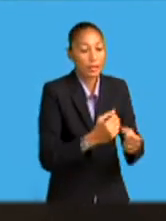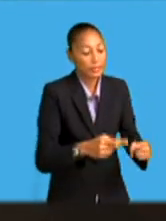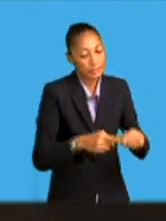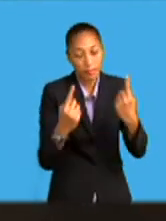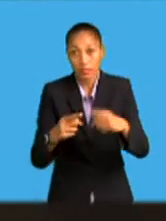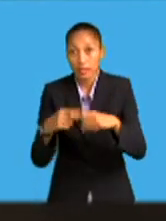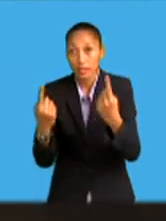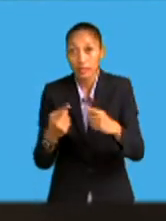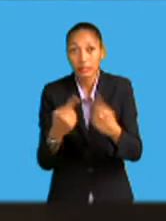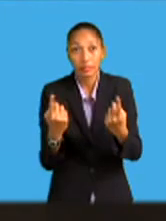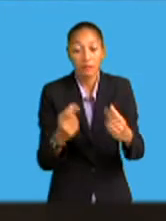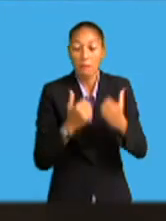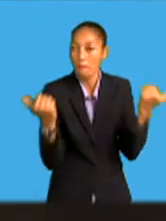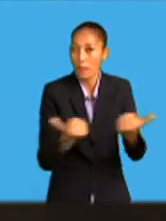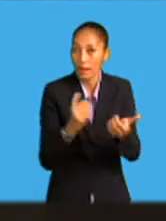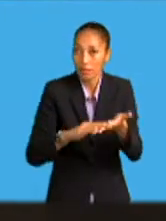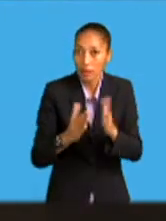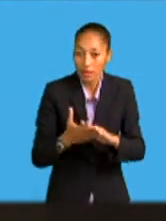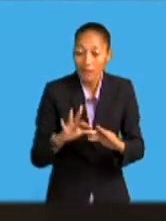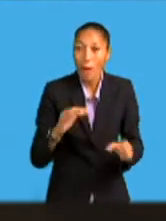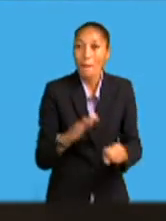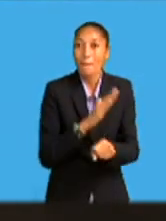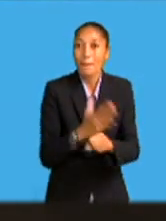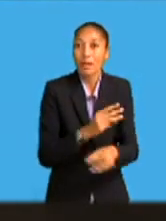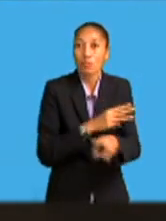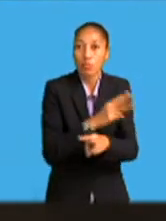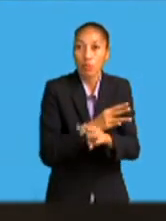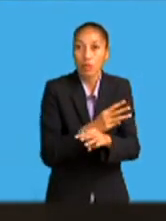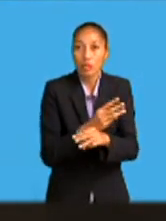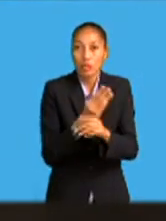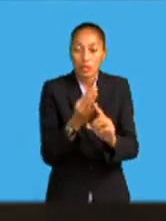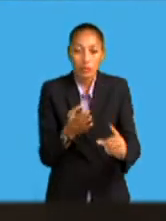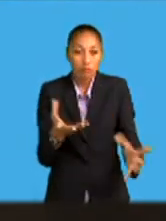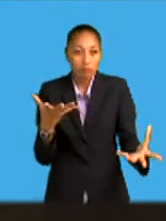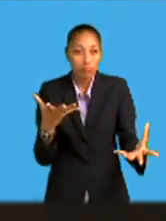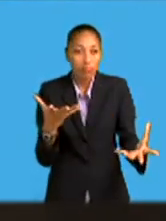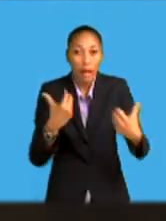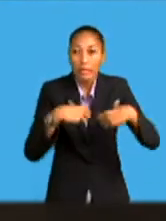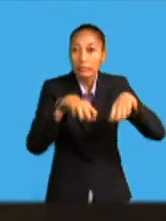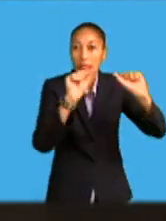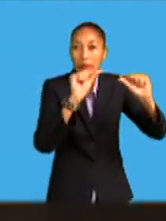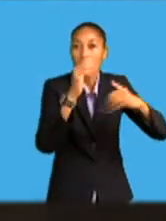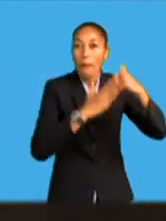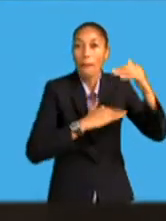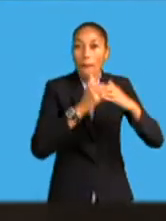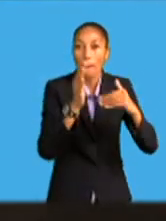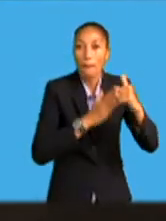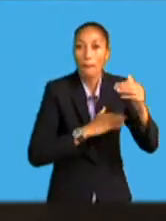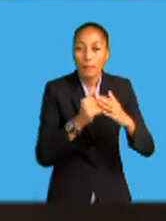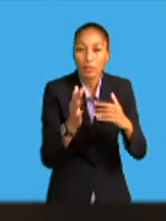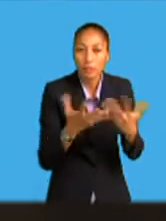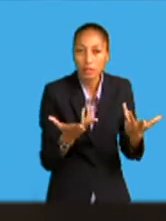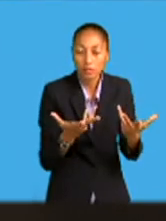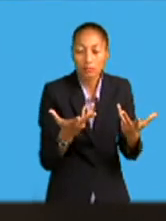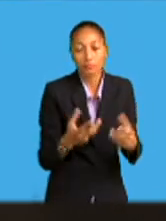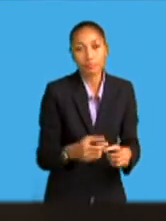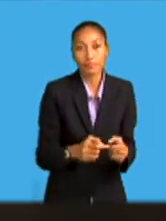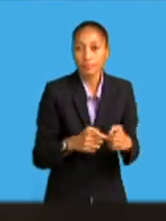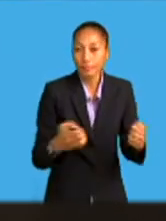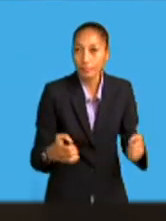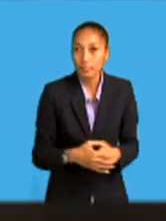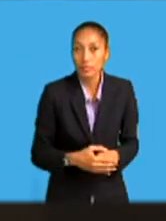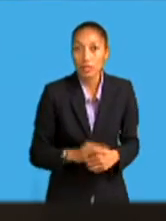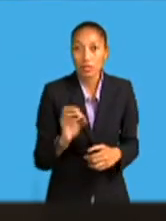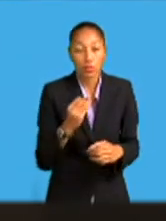in the production of timber to meet their building requirements. Excess timbers are sold to further contribute to the